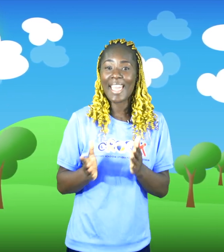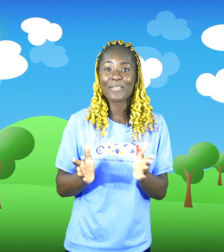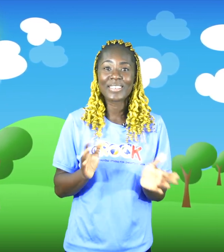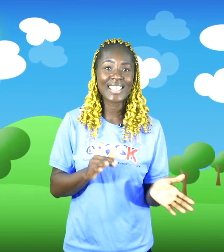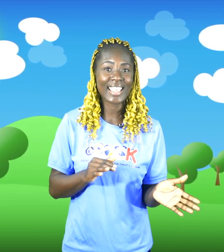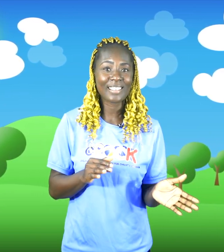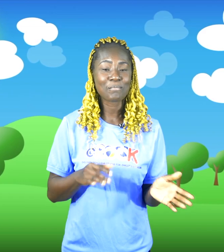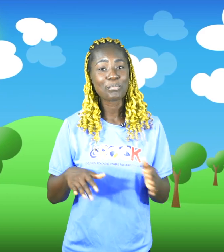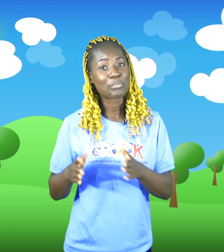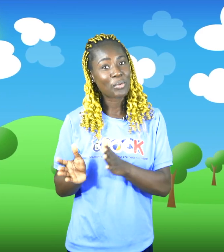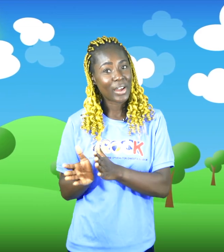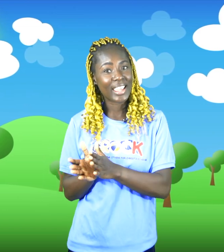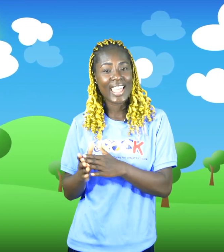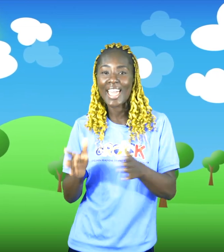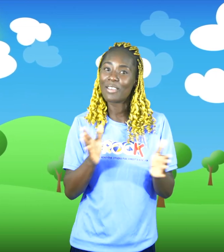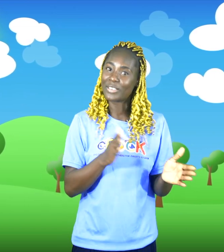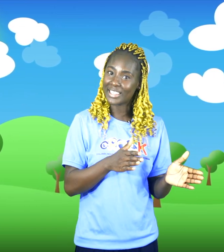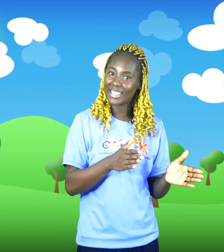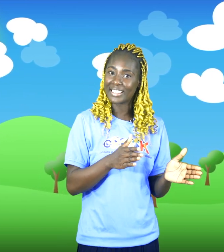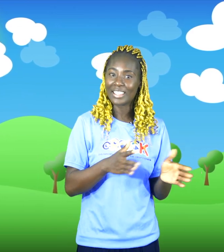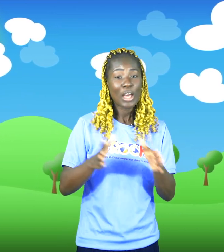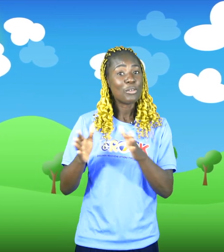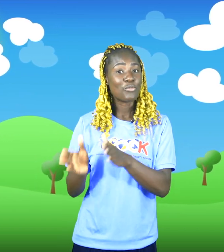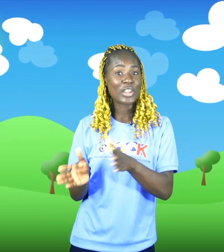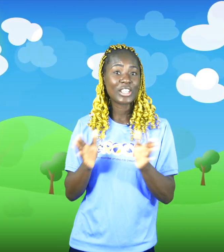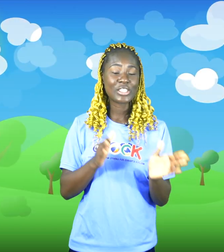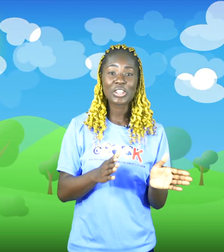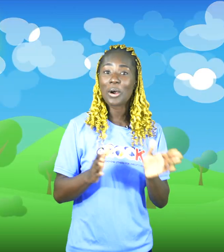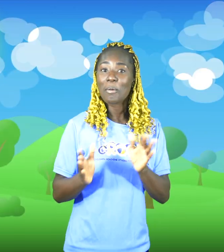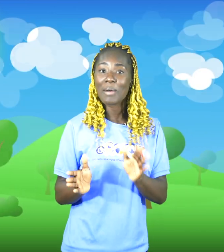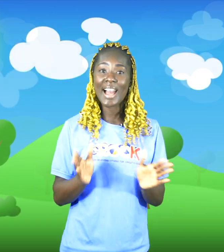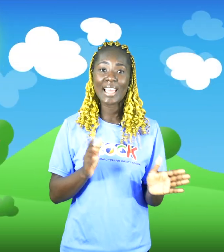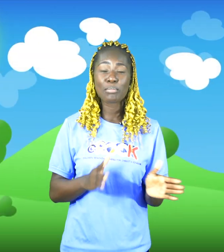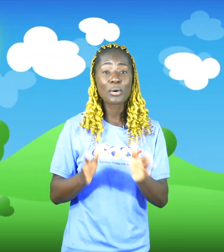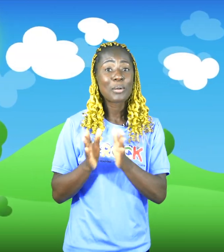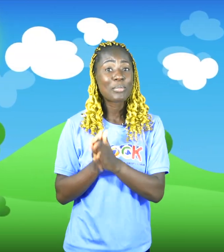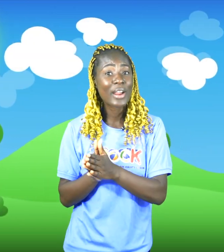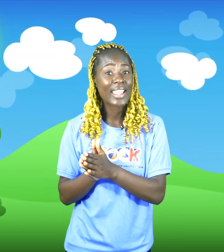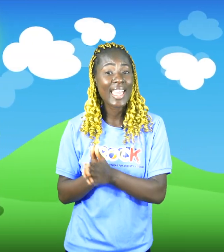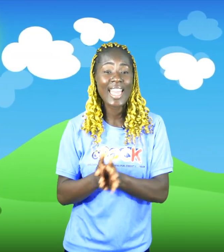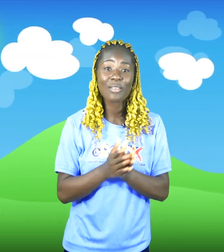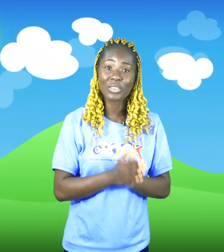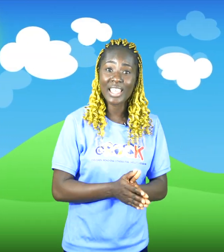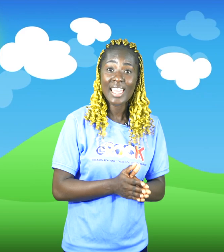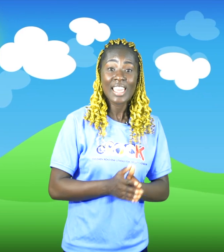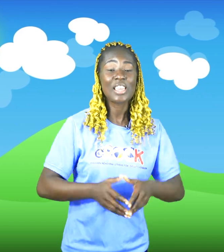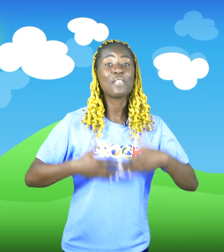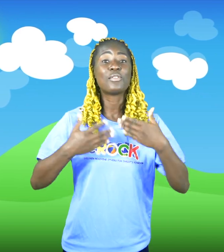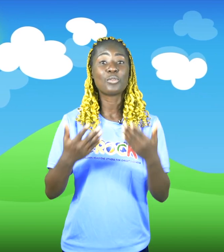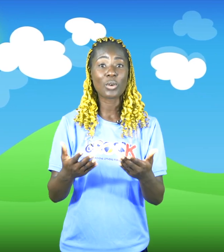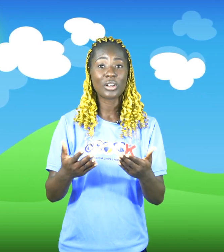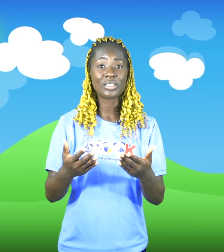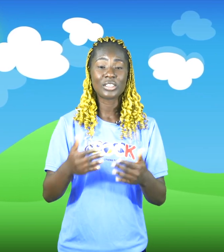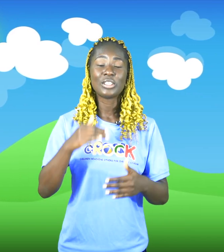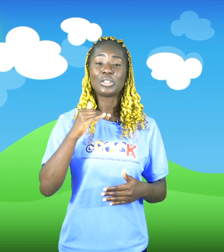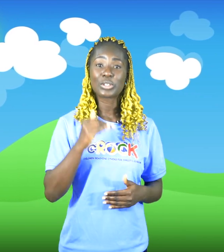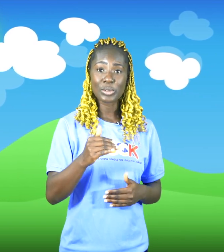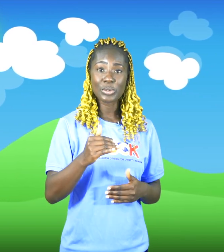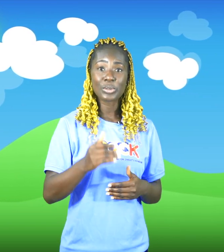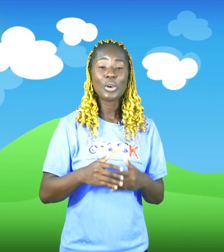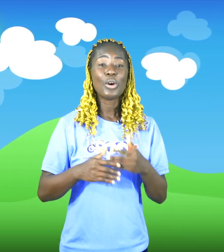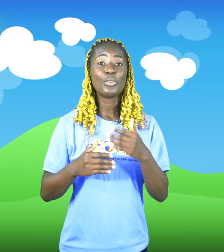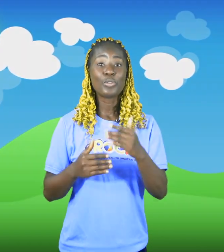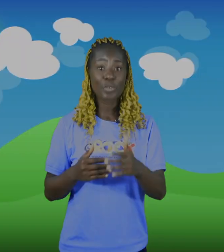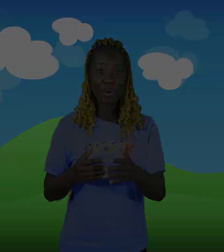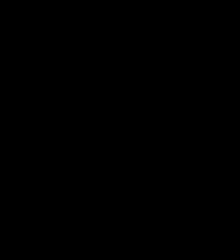pray every day, pray every day. Read your Bible, pray every day if you want